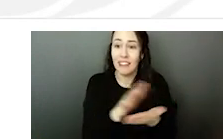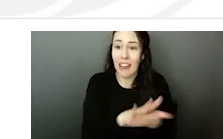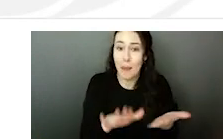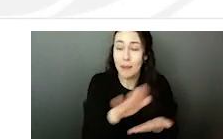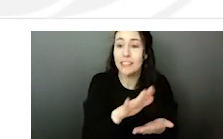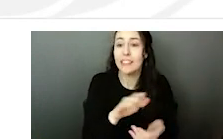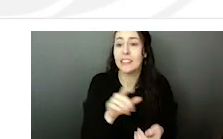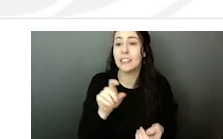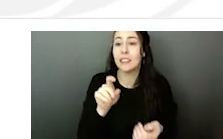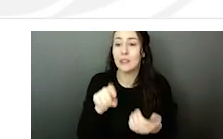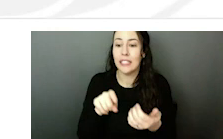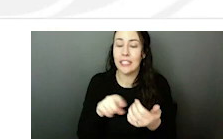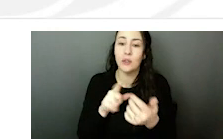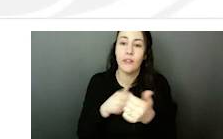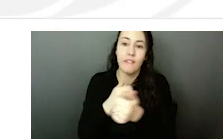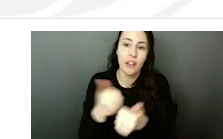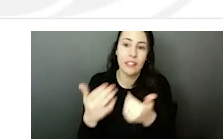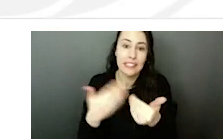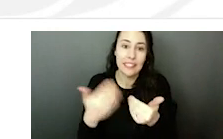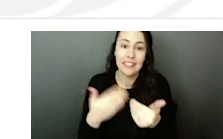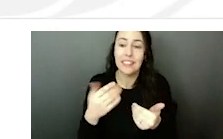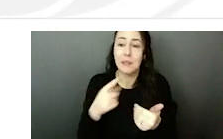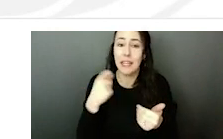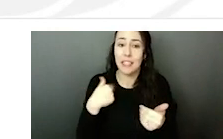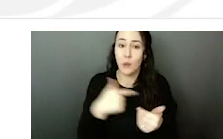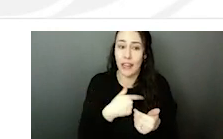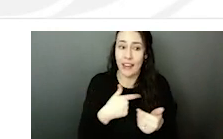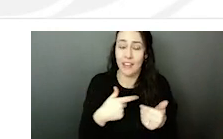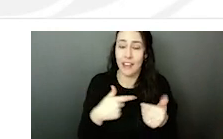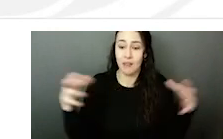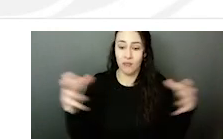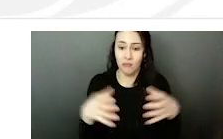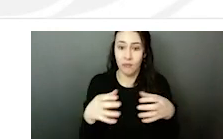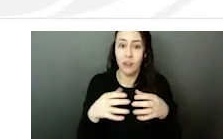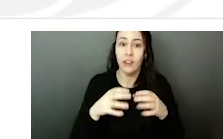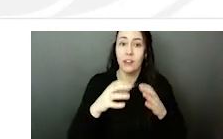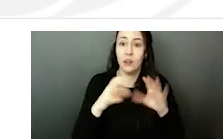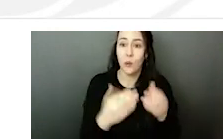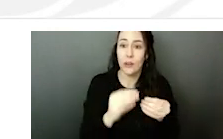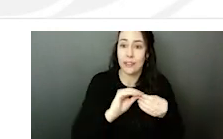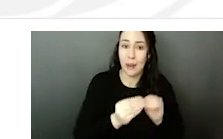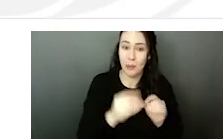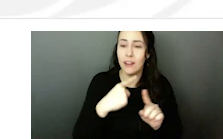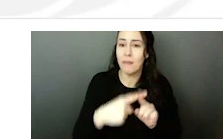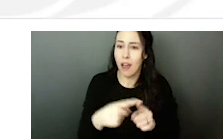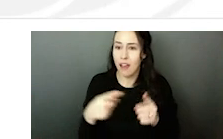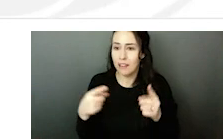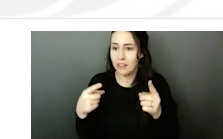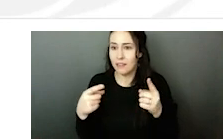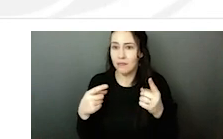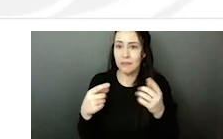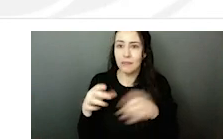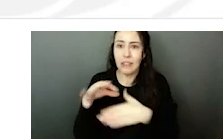easily, because we've brought together not just our course numbering, but our alignment of content. And then how do we make that connection with